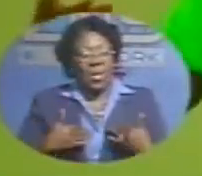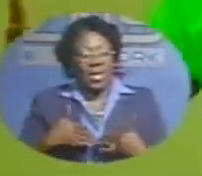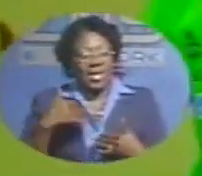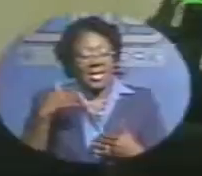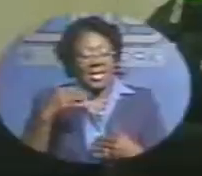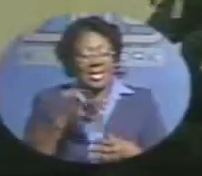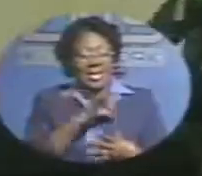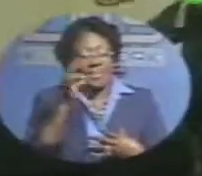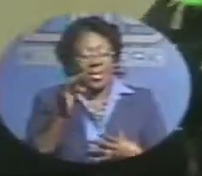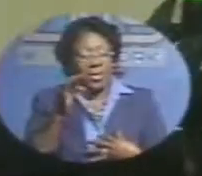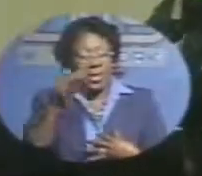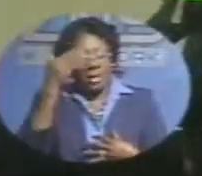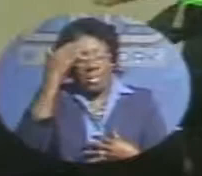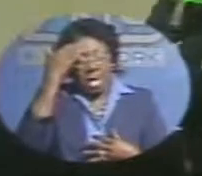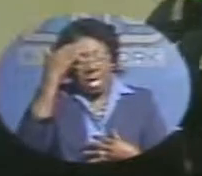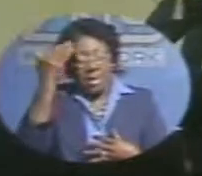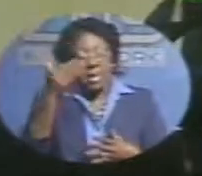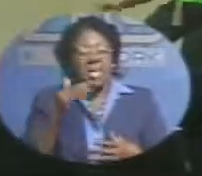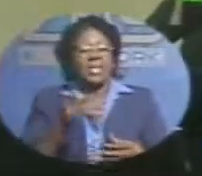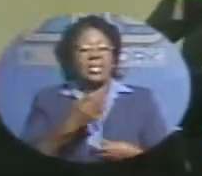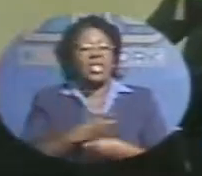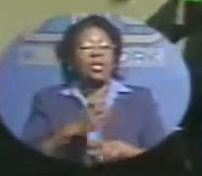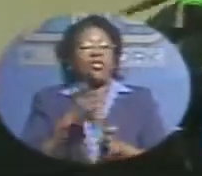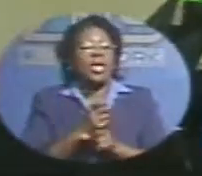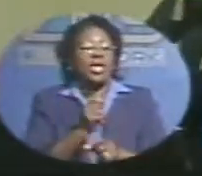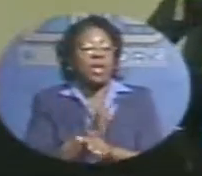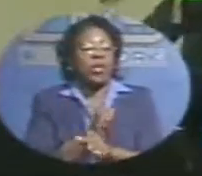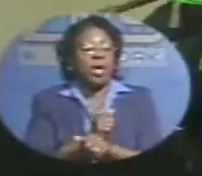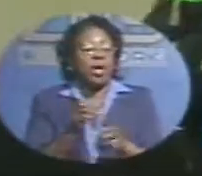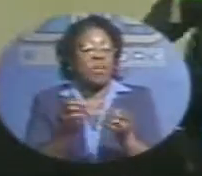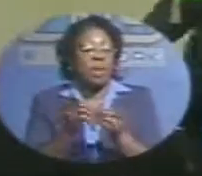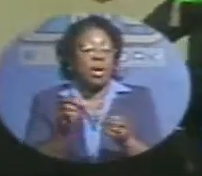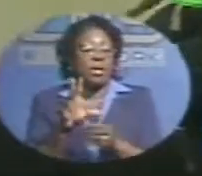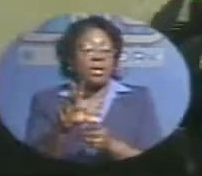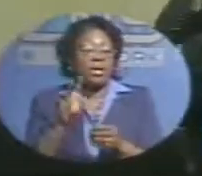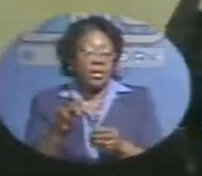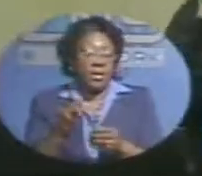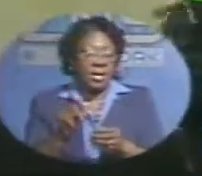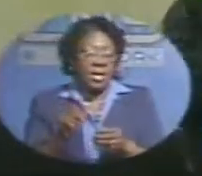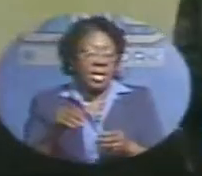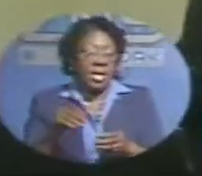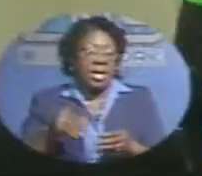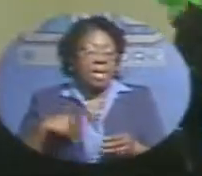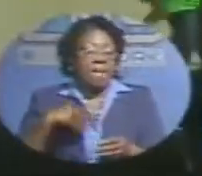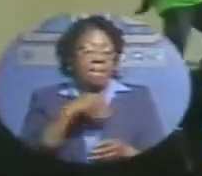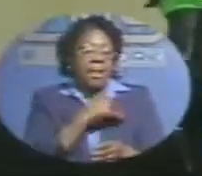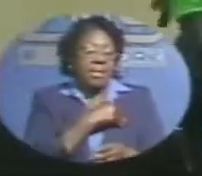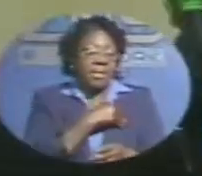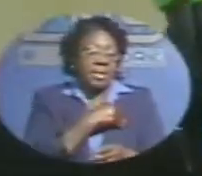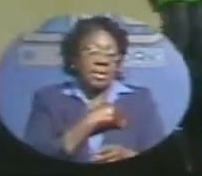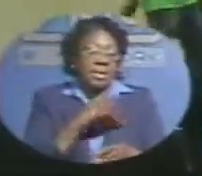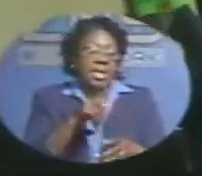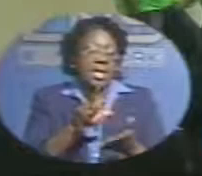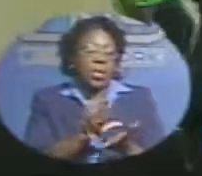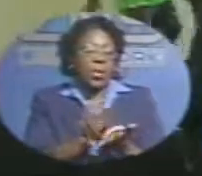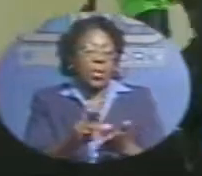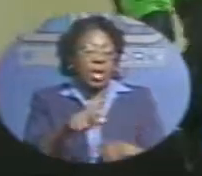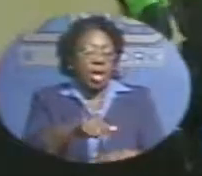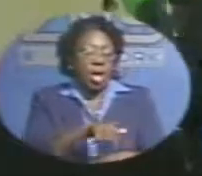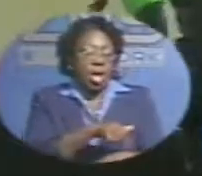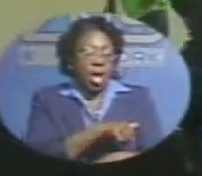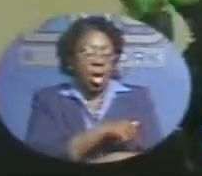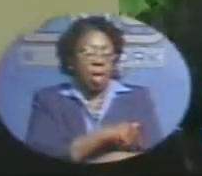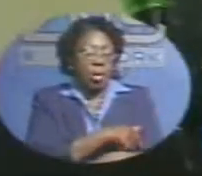mind. This is the creative work of more than 30 participants in the week-long Youth Expression Summer Camp hosted by